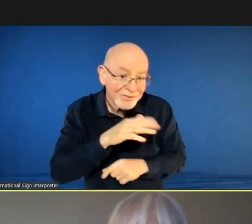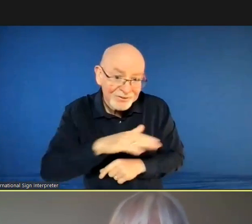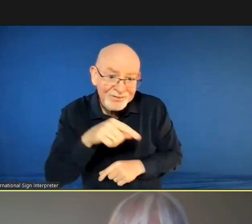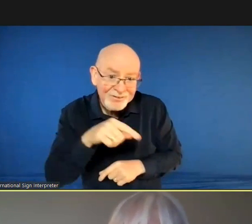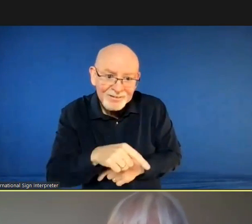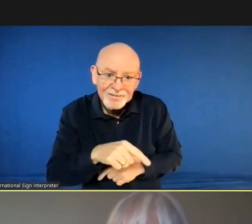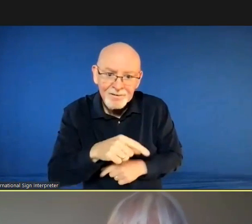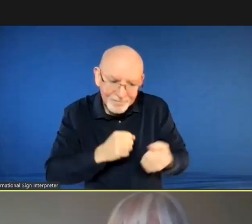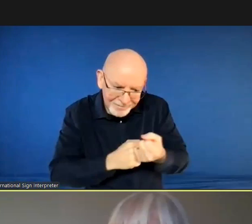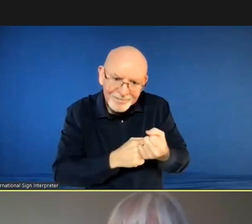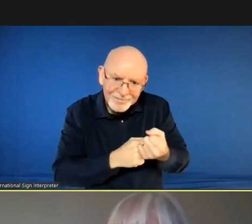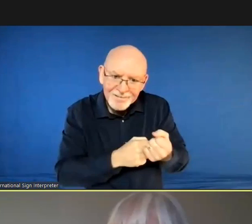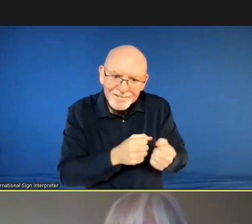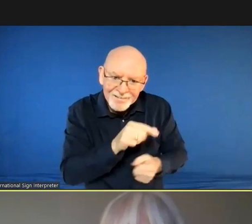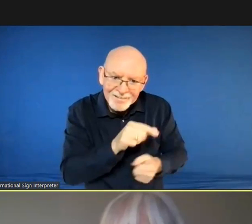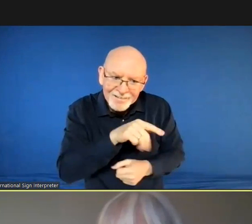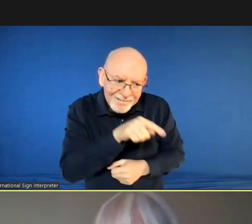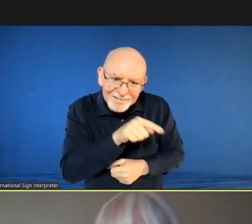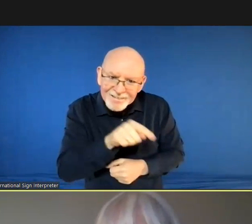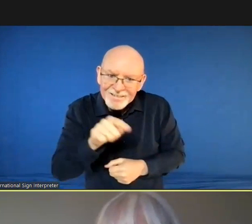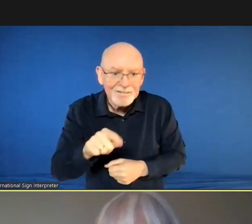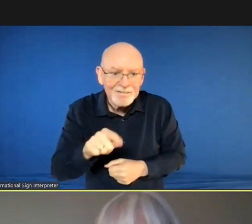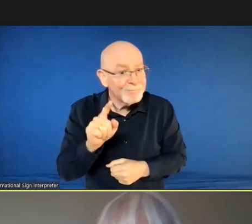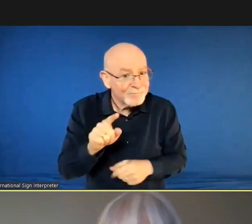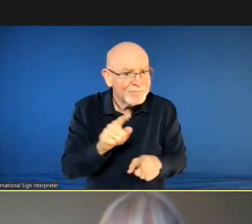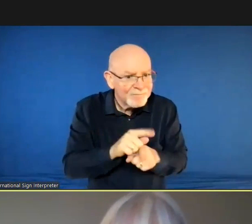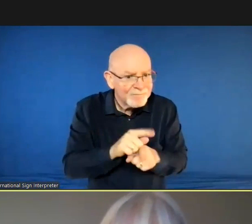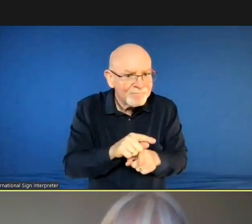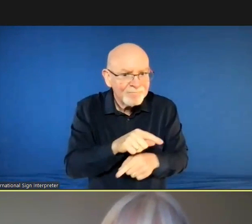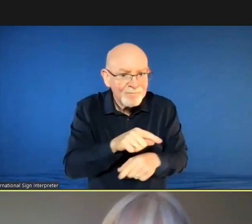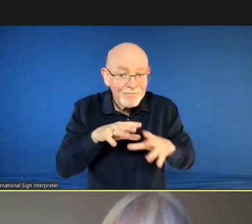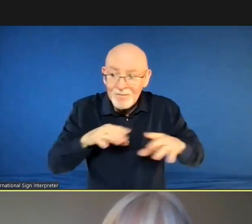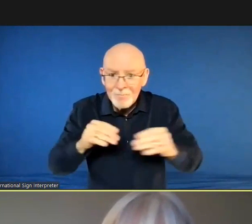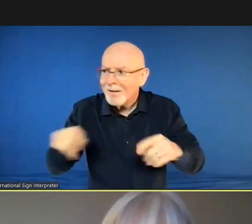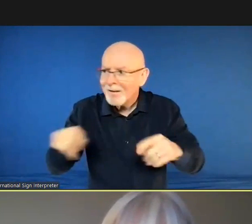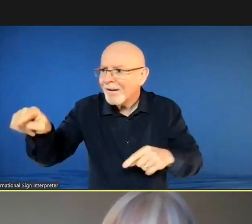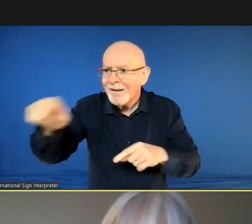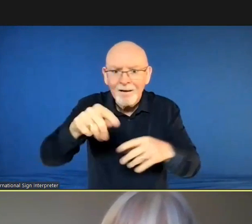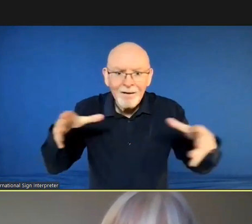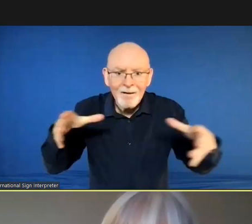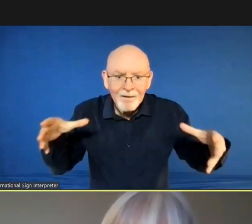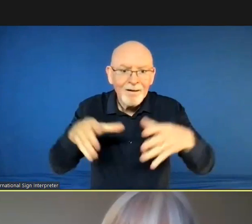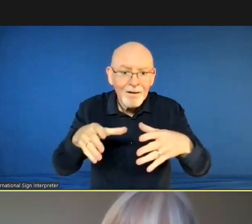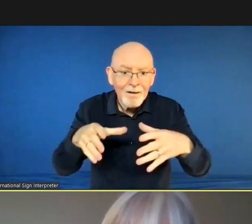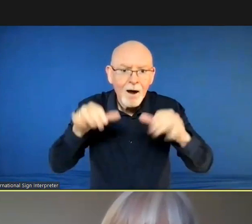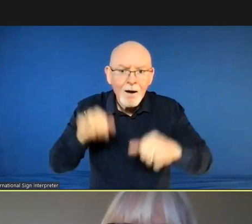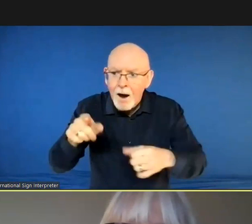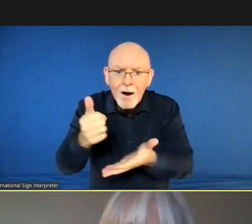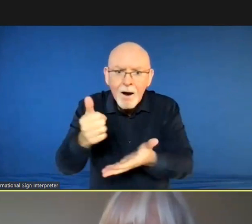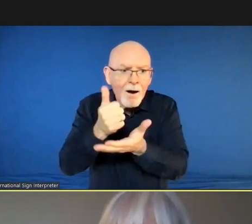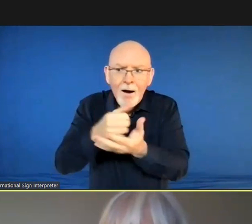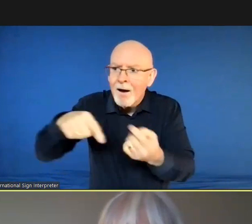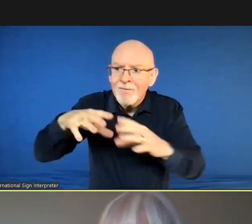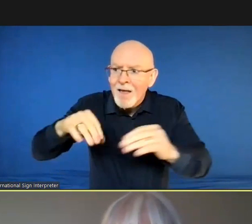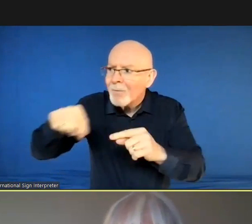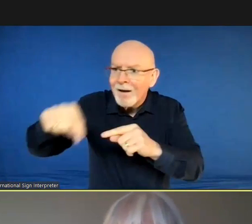bring families together so that they can offer each other mutual support and